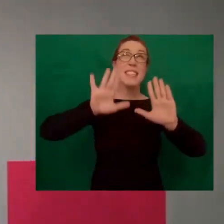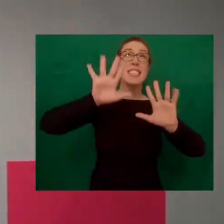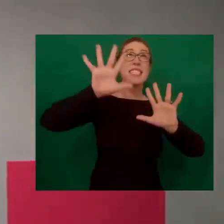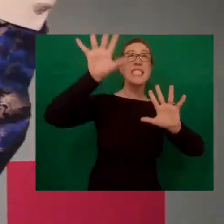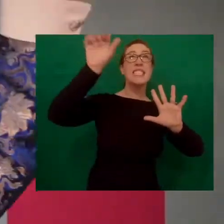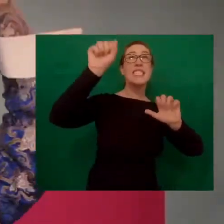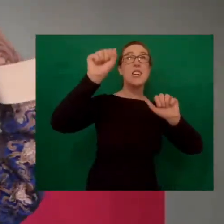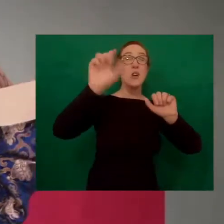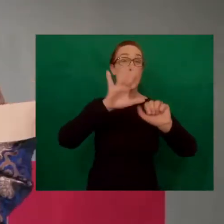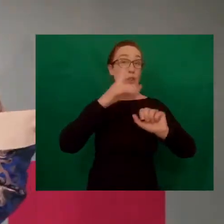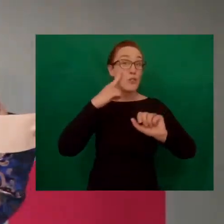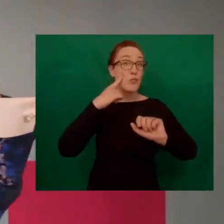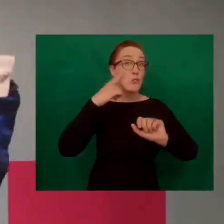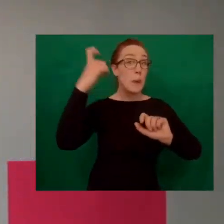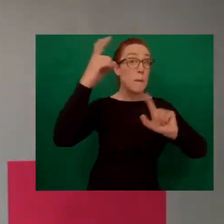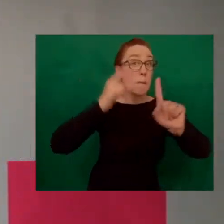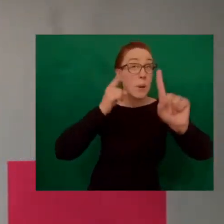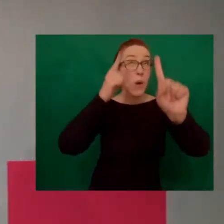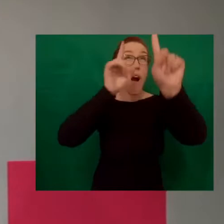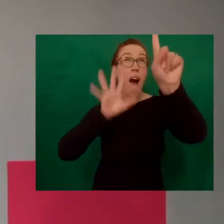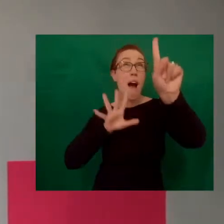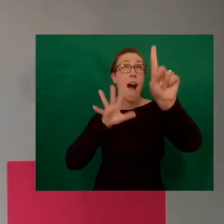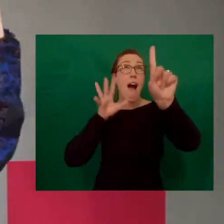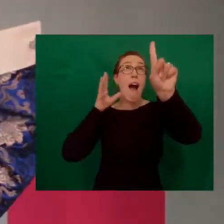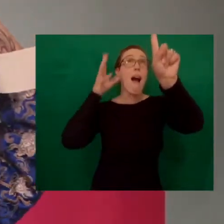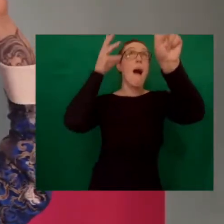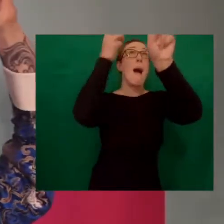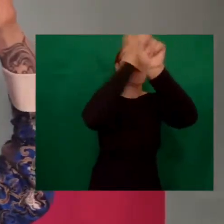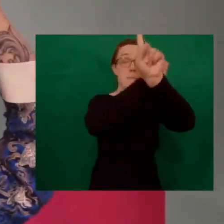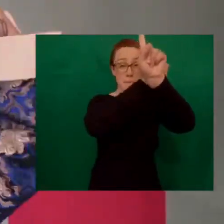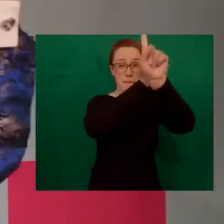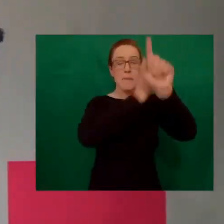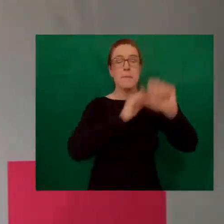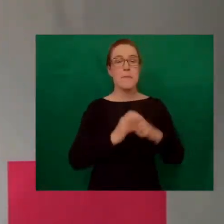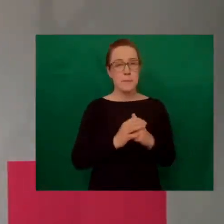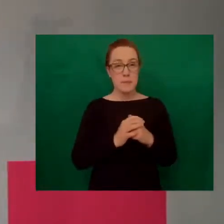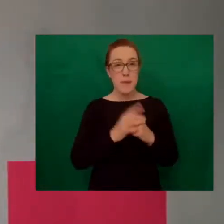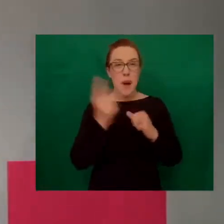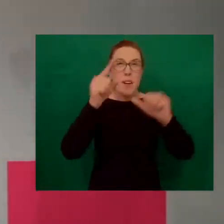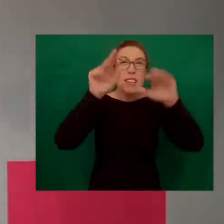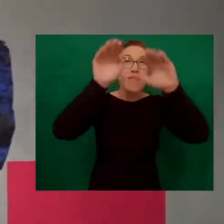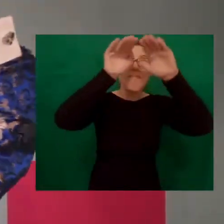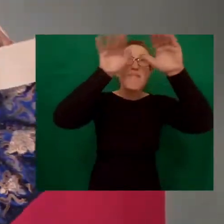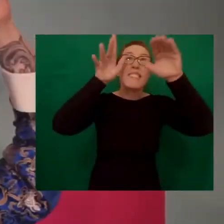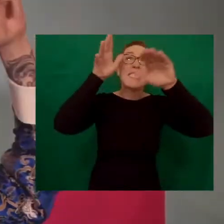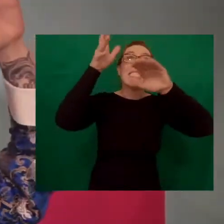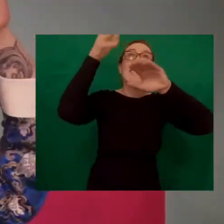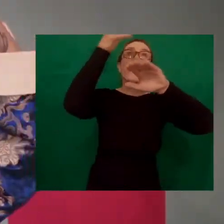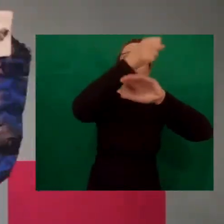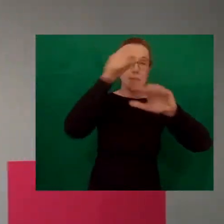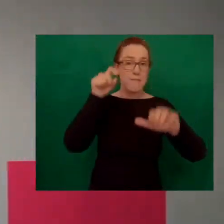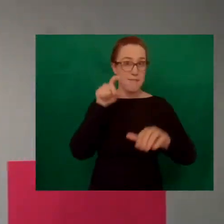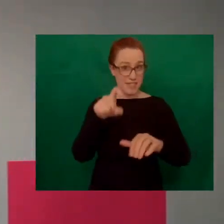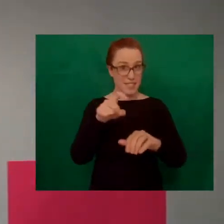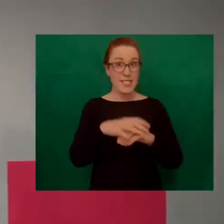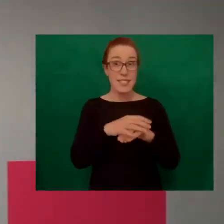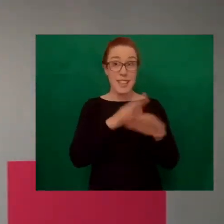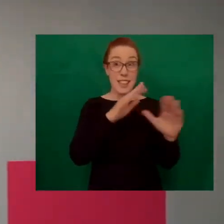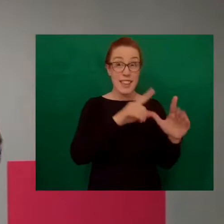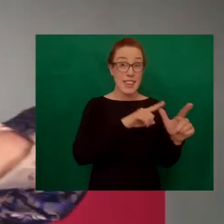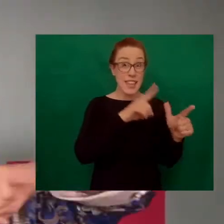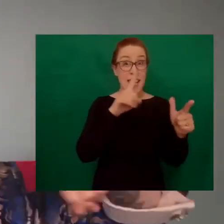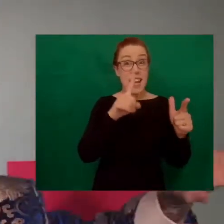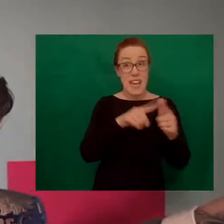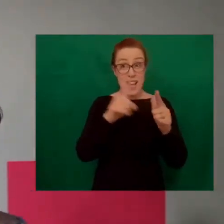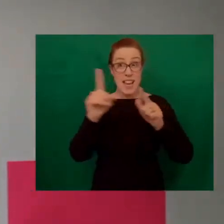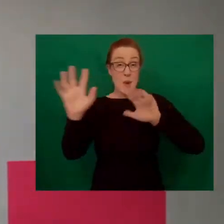Reach for your dreams. They're always on the top shelf. And then we're gonna bring